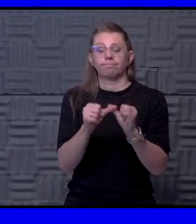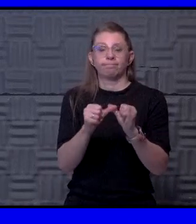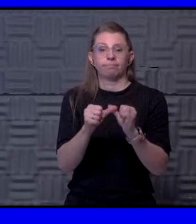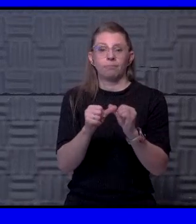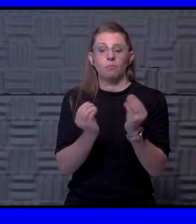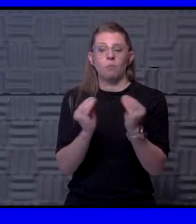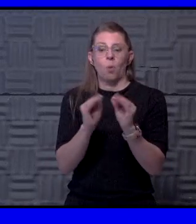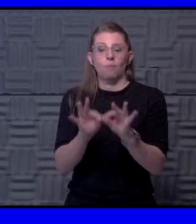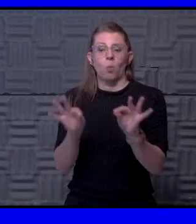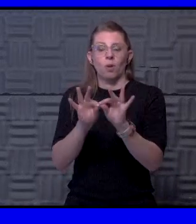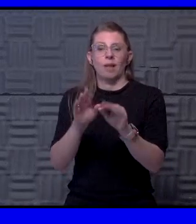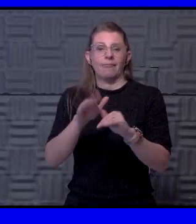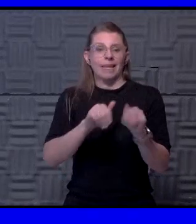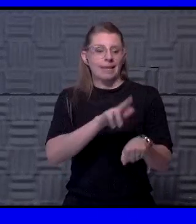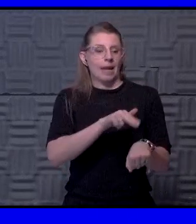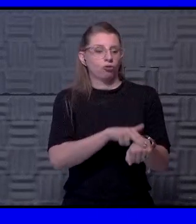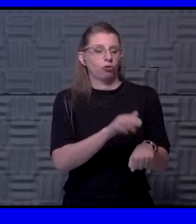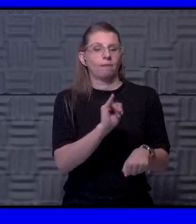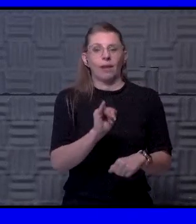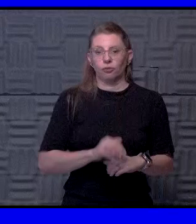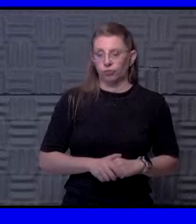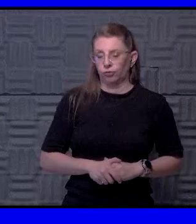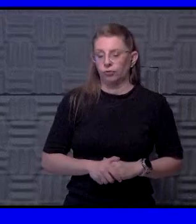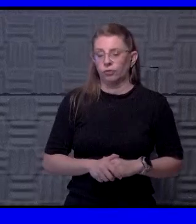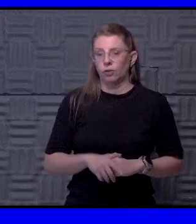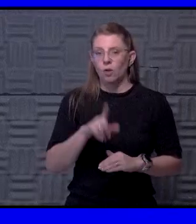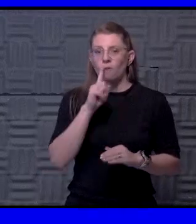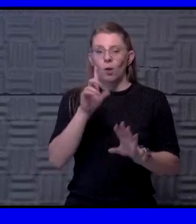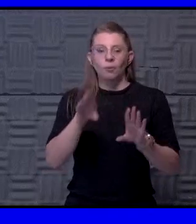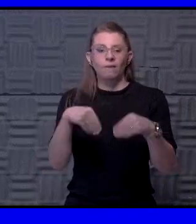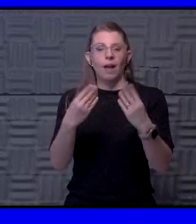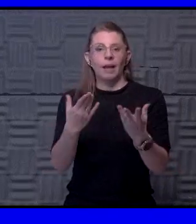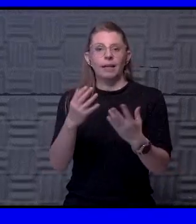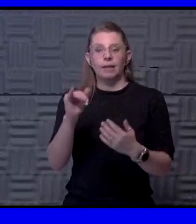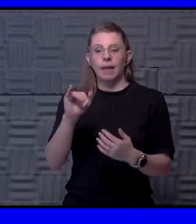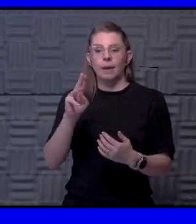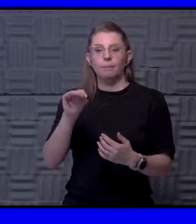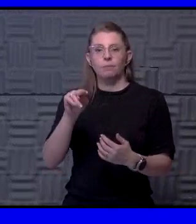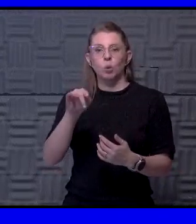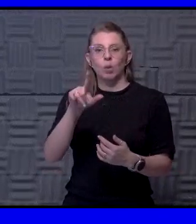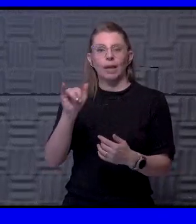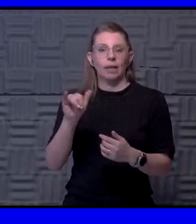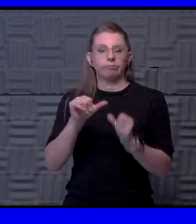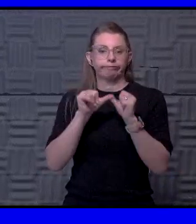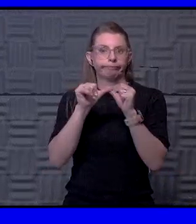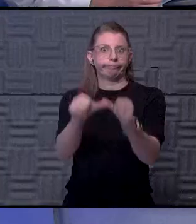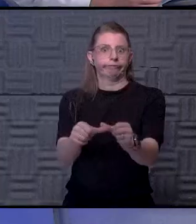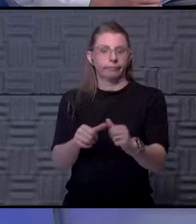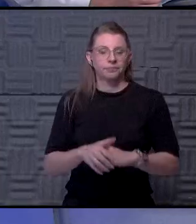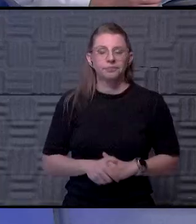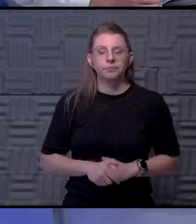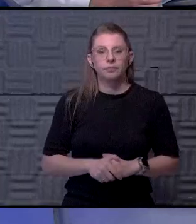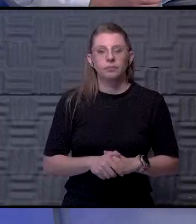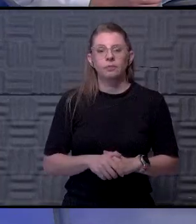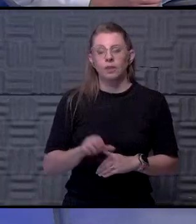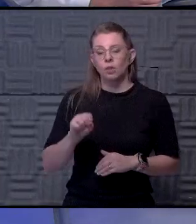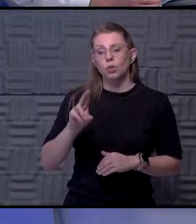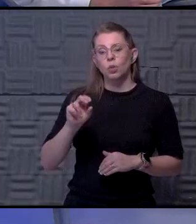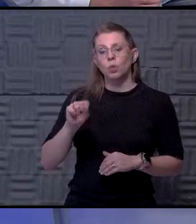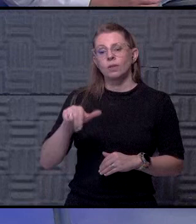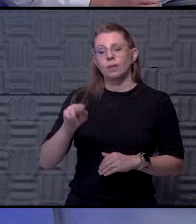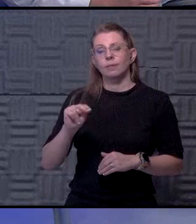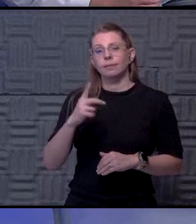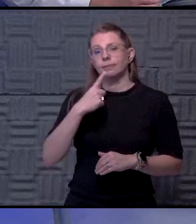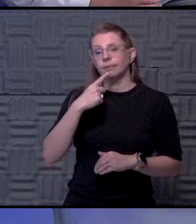be more important than natural infection in providing immunity, especially longer lasting immunity. Okay. Susan